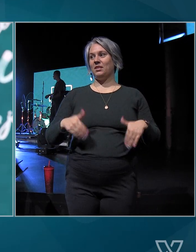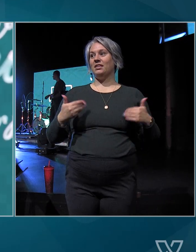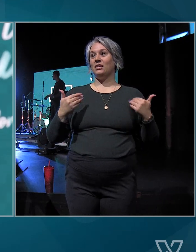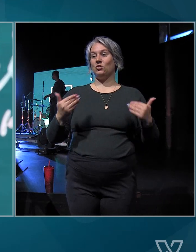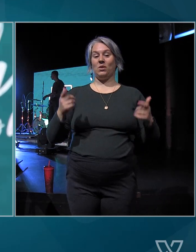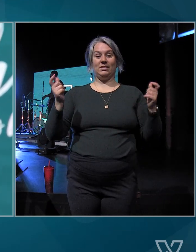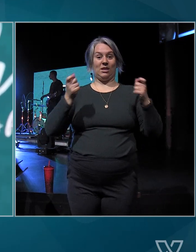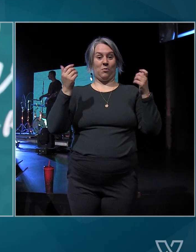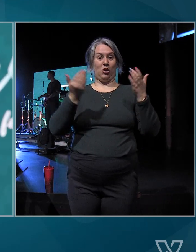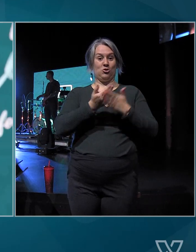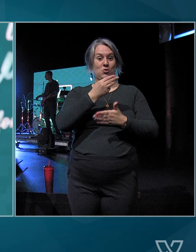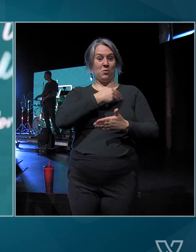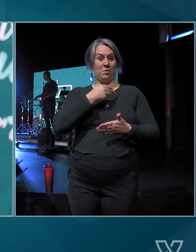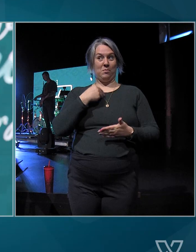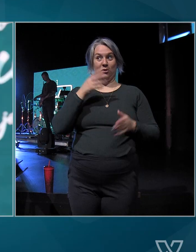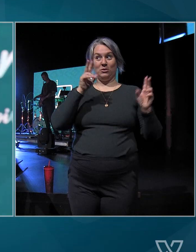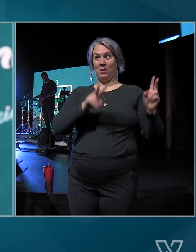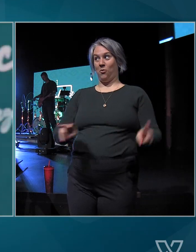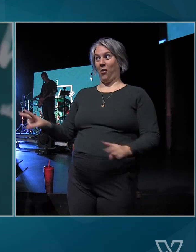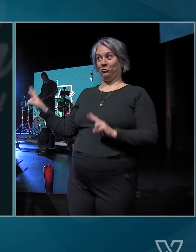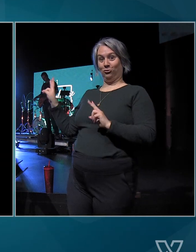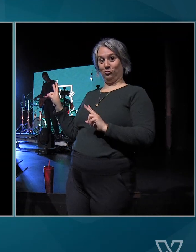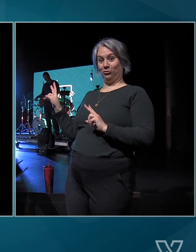new members by watching our screens.